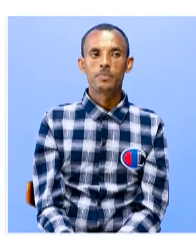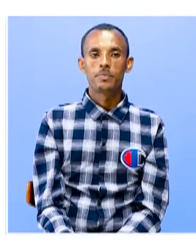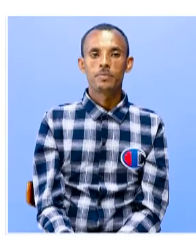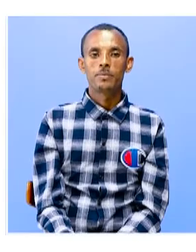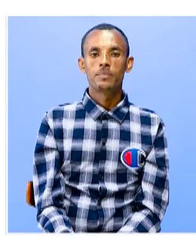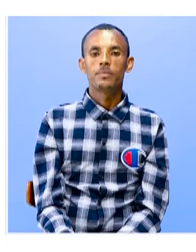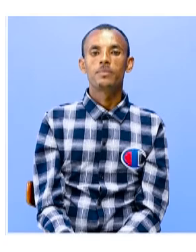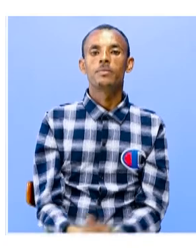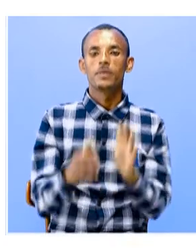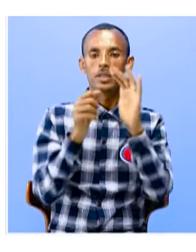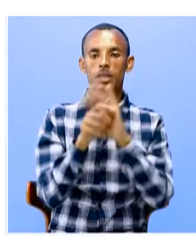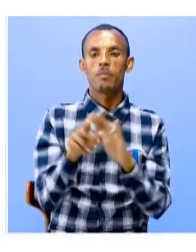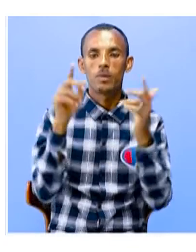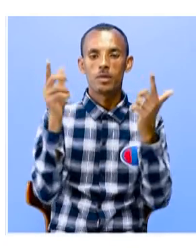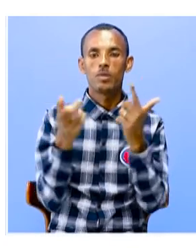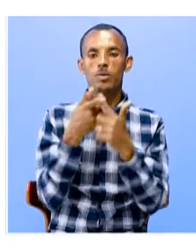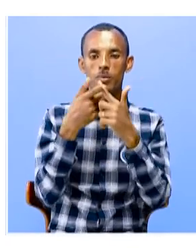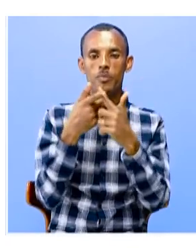Example 2.